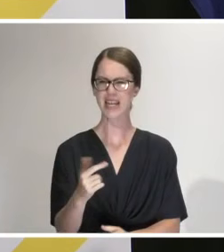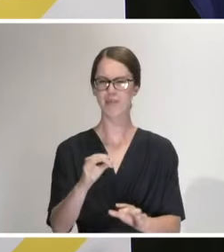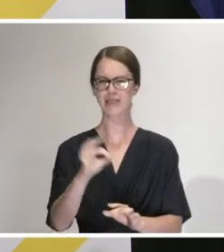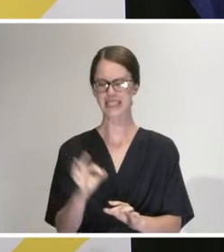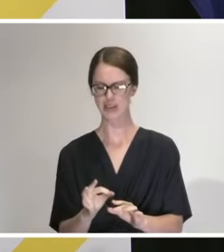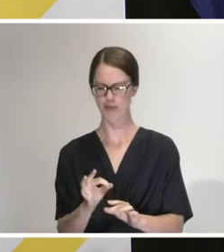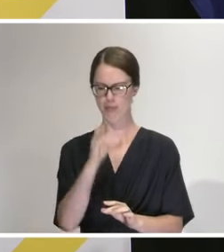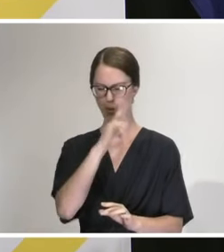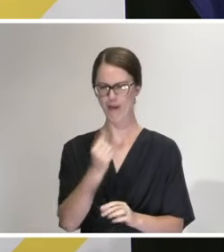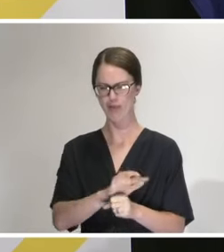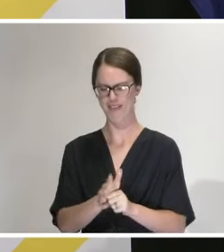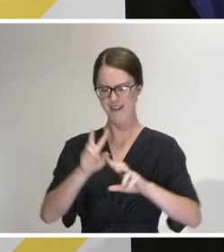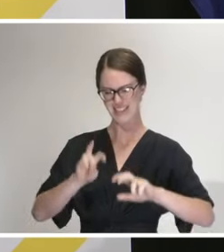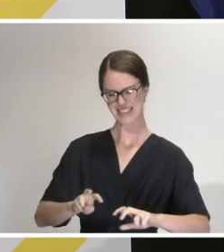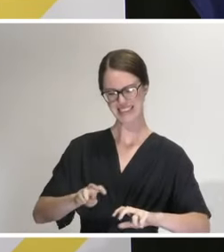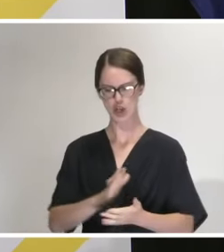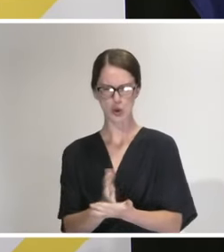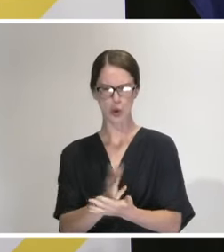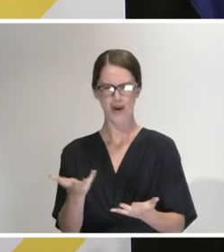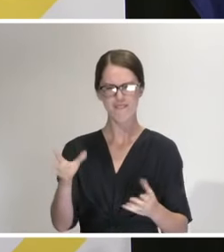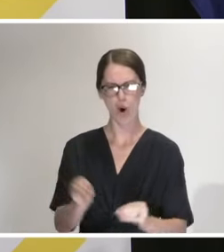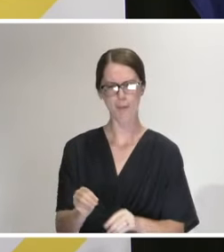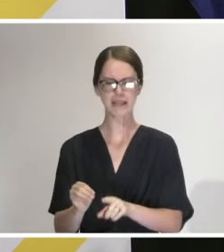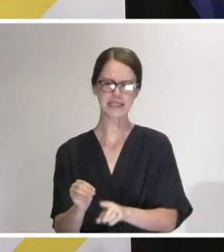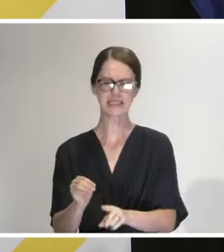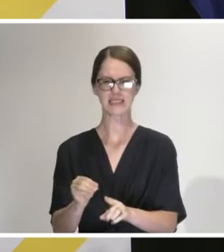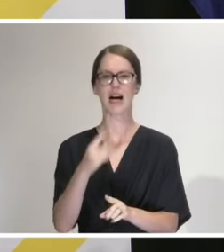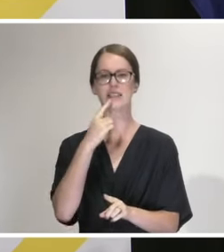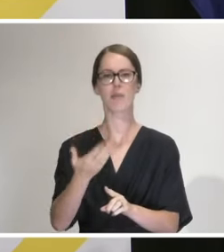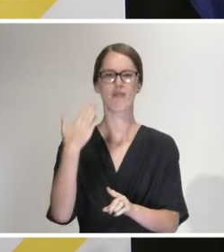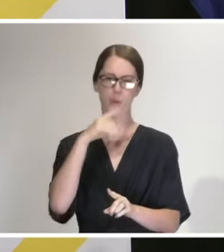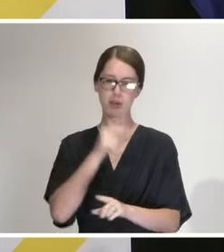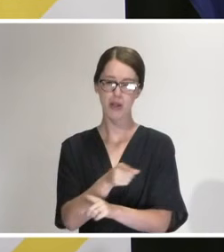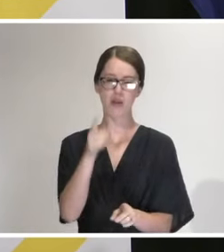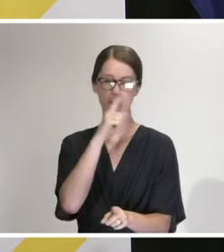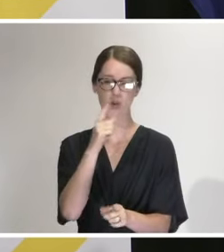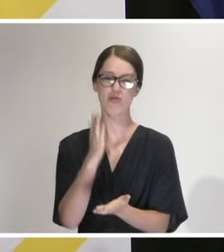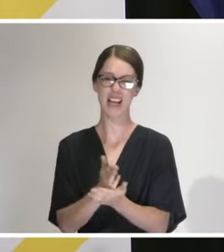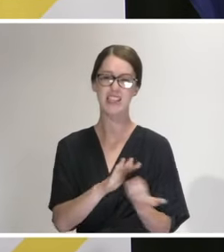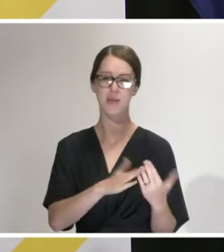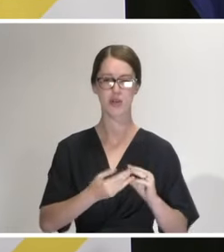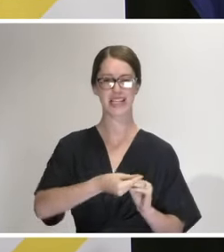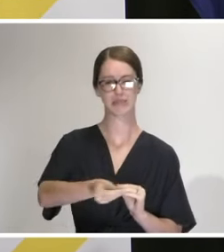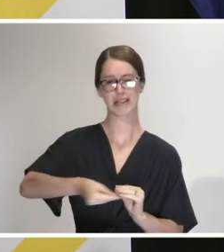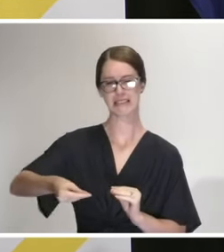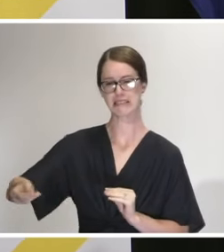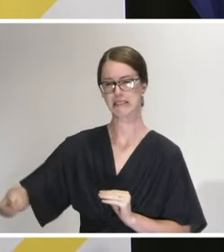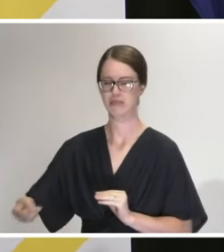being investigated, and as I've said earlier, in the last couple of days, they may well transpire to be community